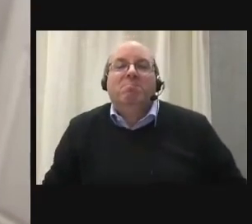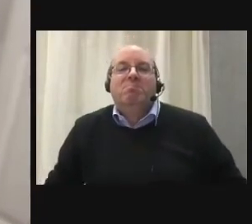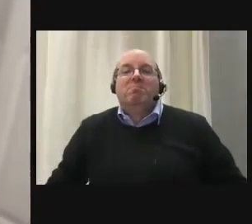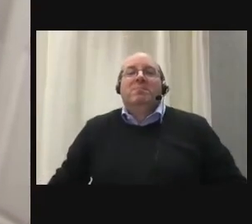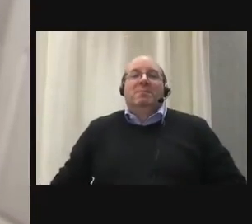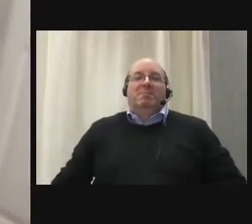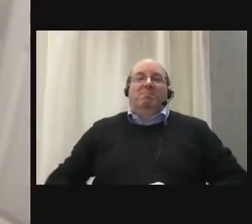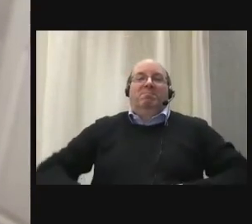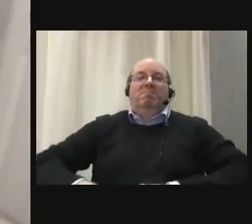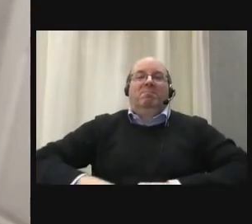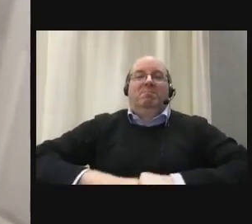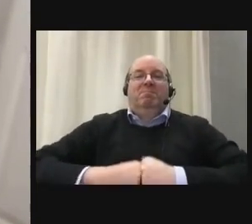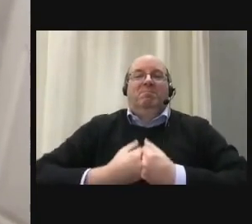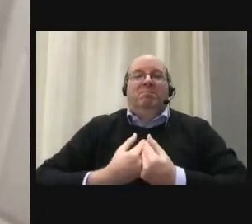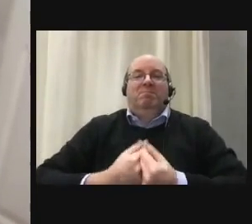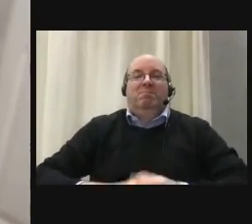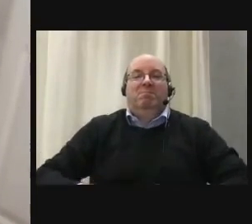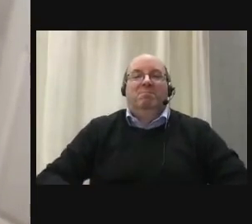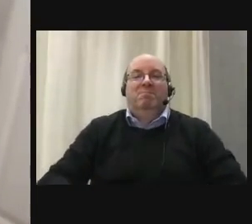Tehora,